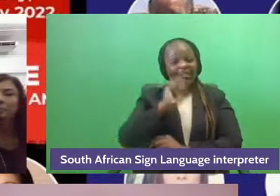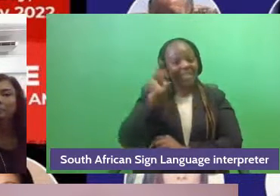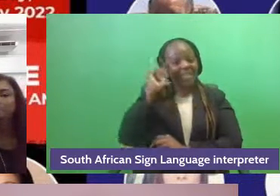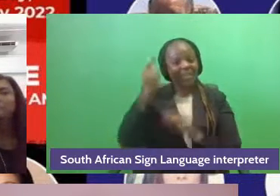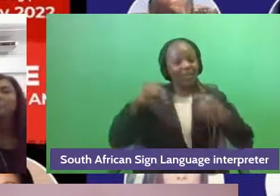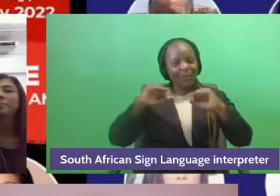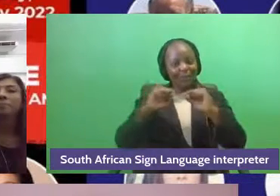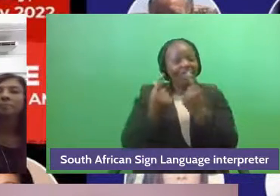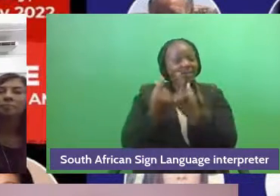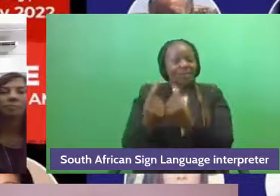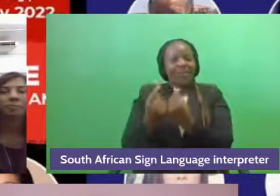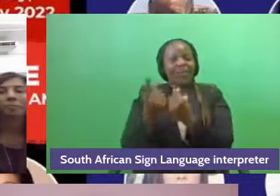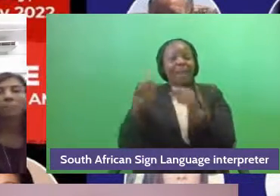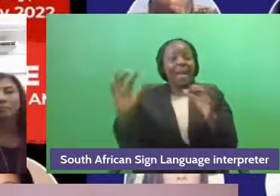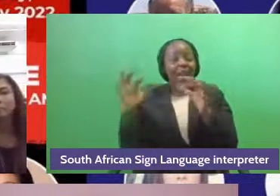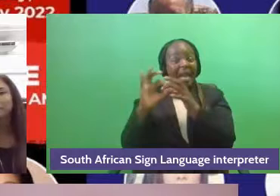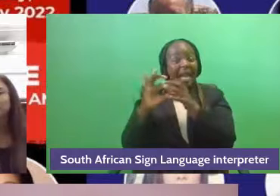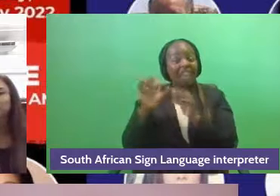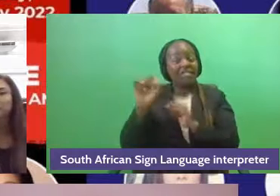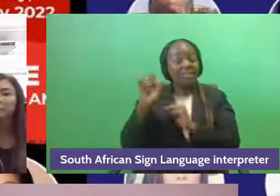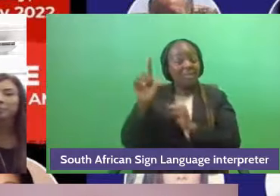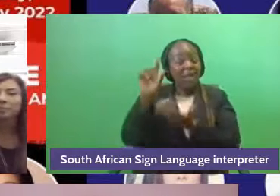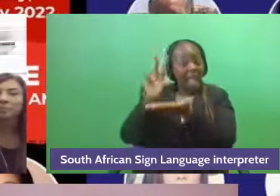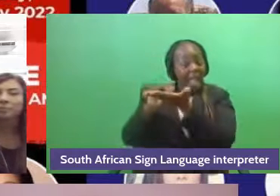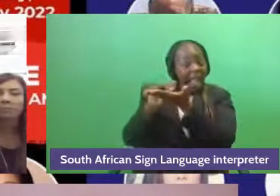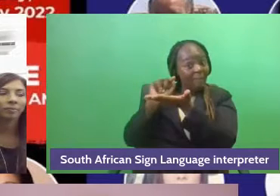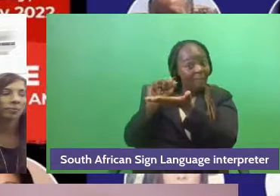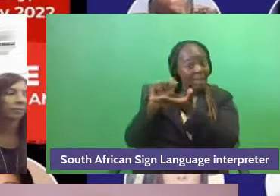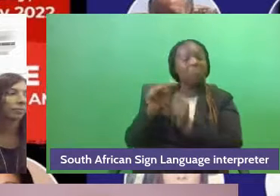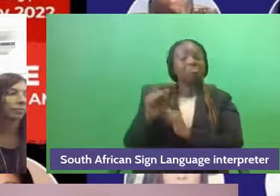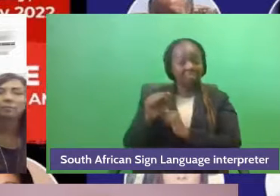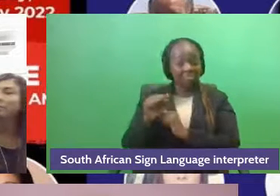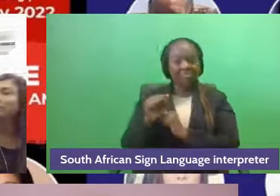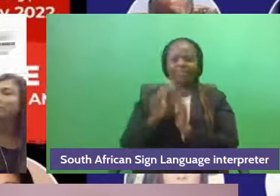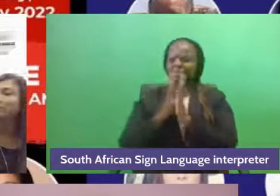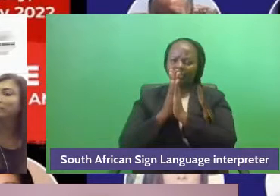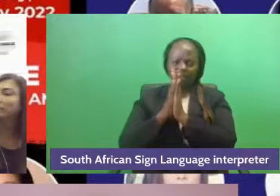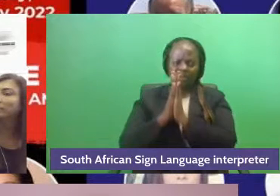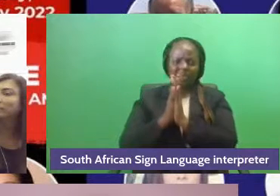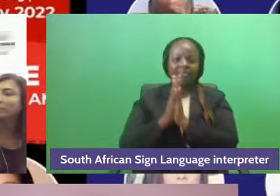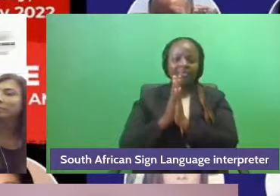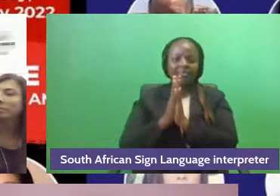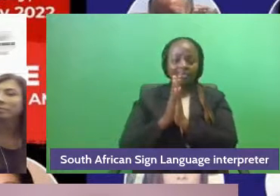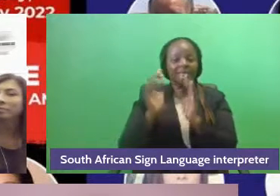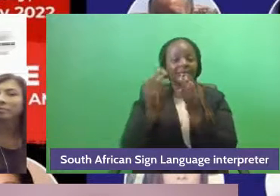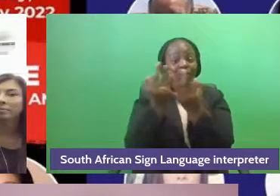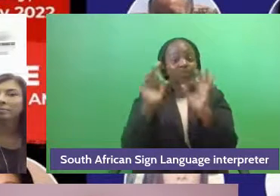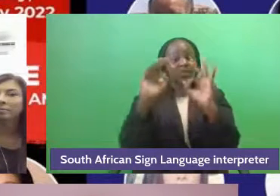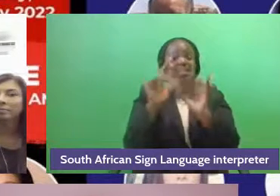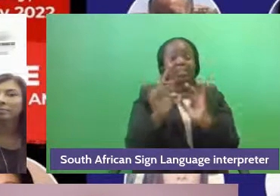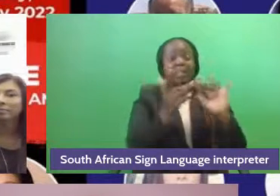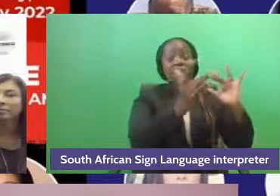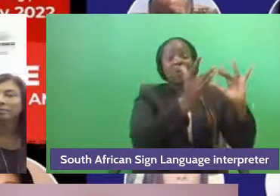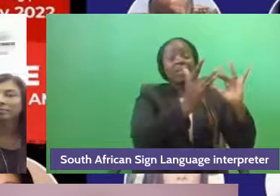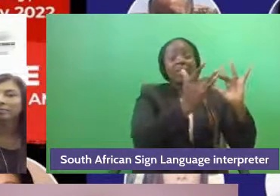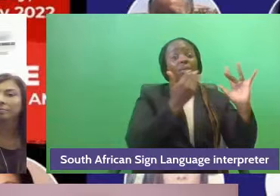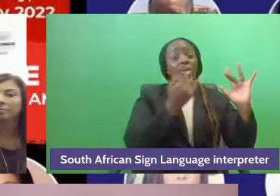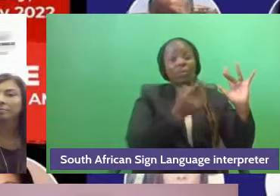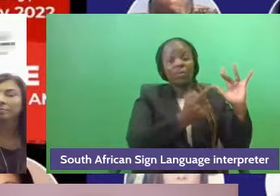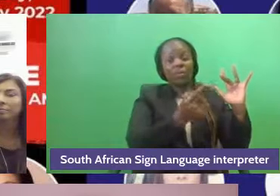get a link for it. And yeah, please feel free to reach out to